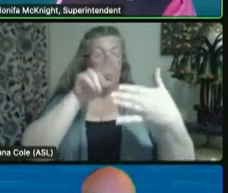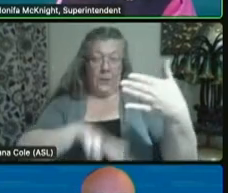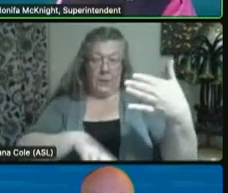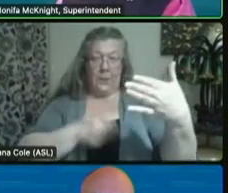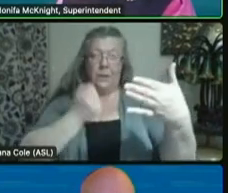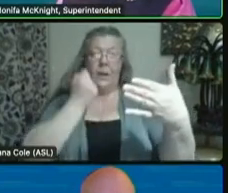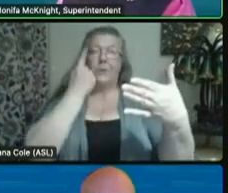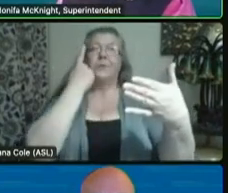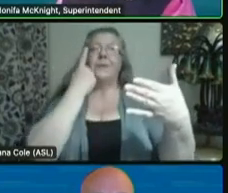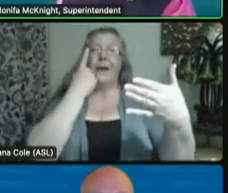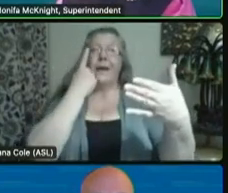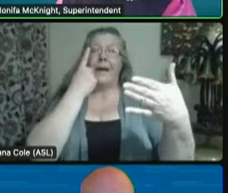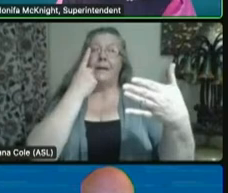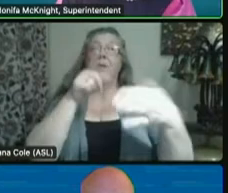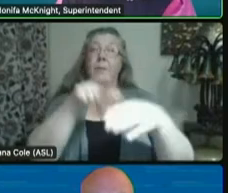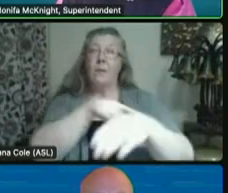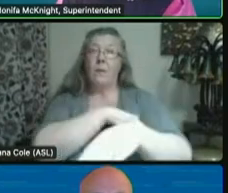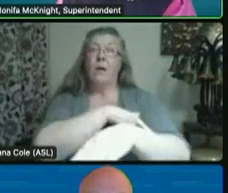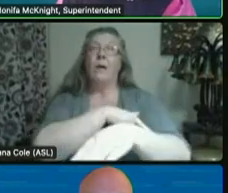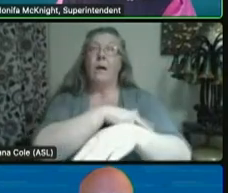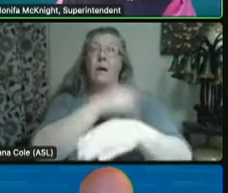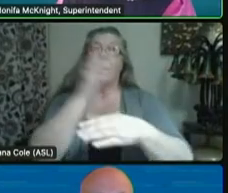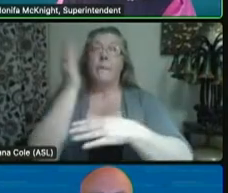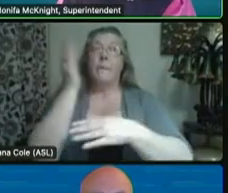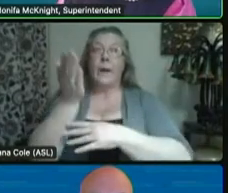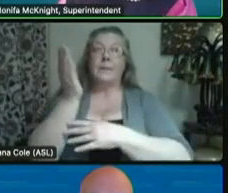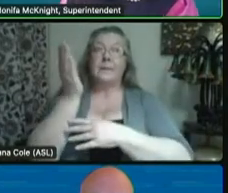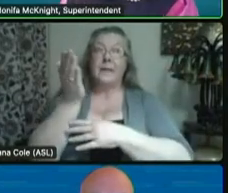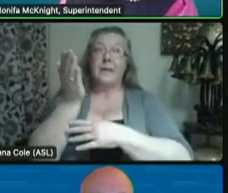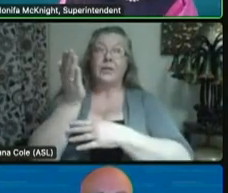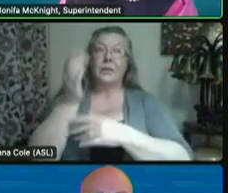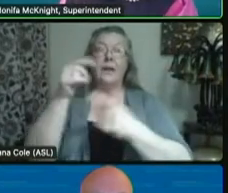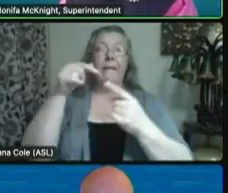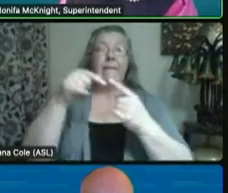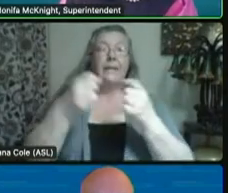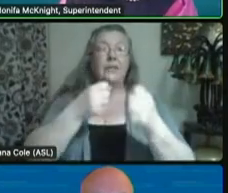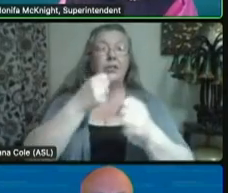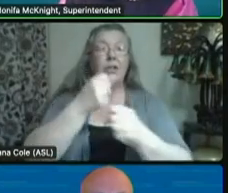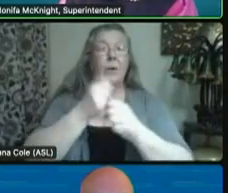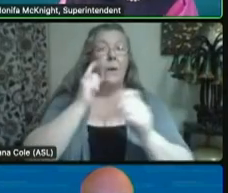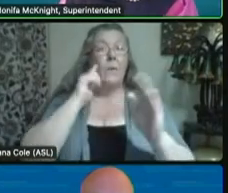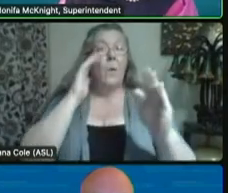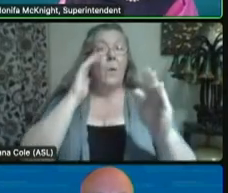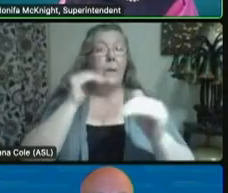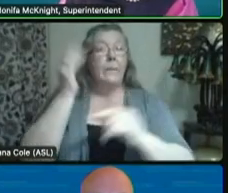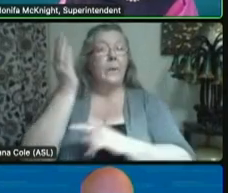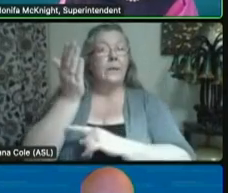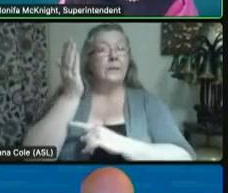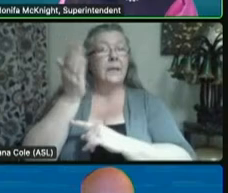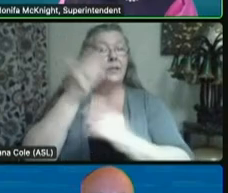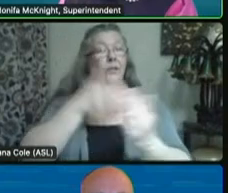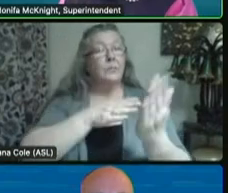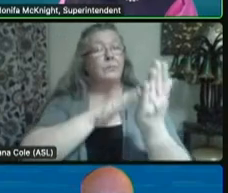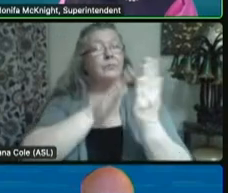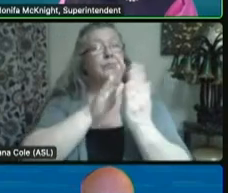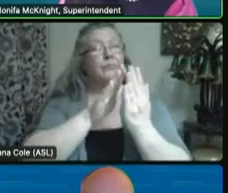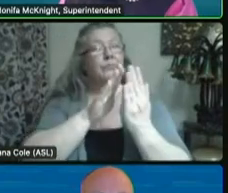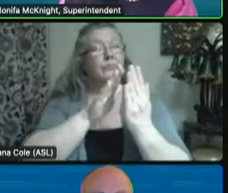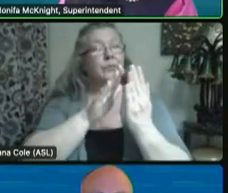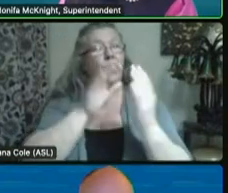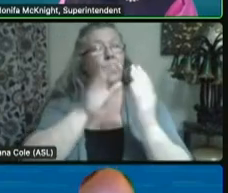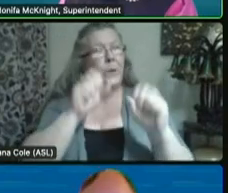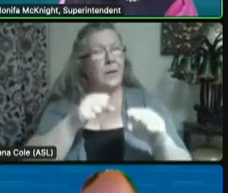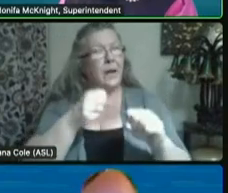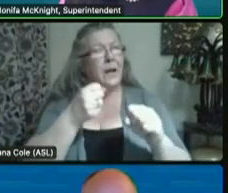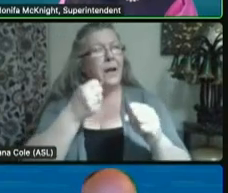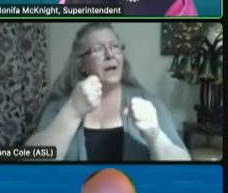pretty lengthy presentation. And our goal is that this year, as we begin to bring this presentation to you, we make meaning of it so that you just don't hear what the